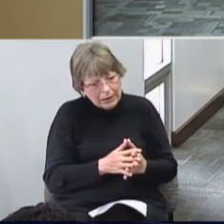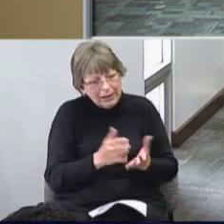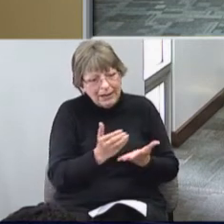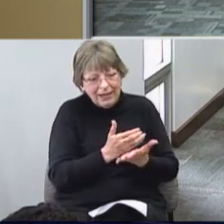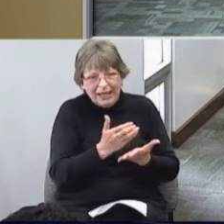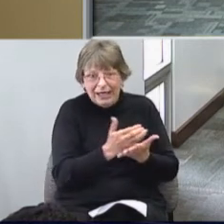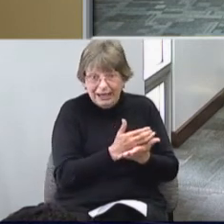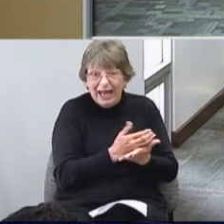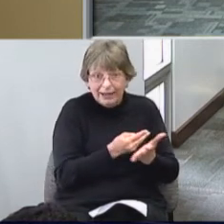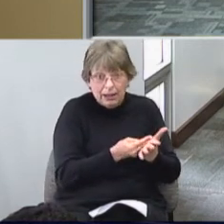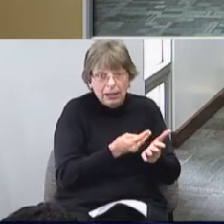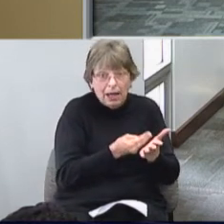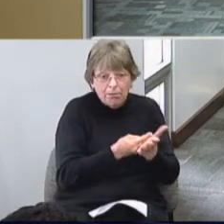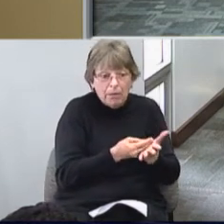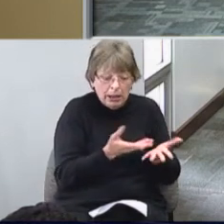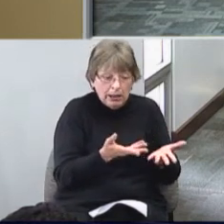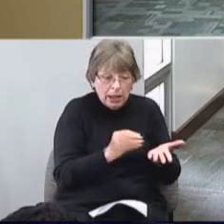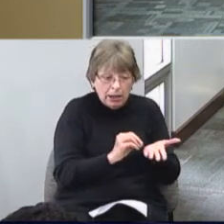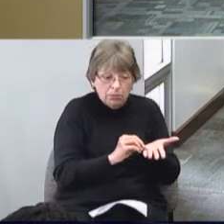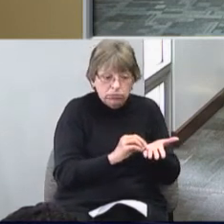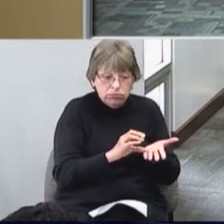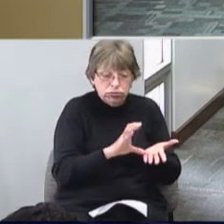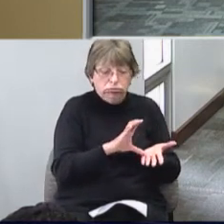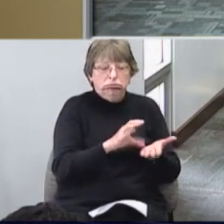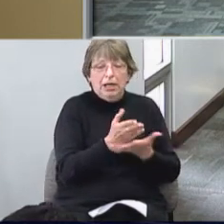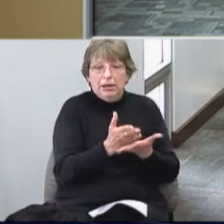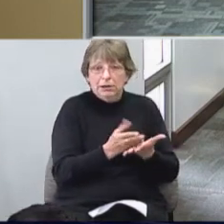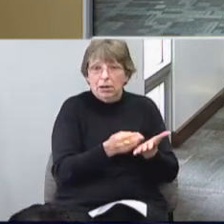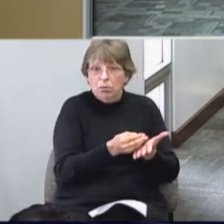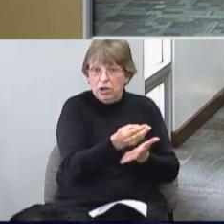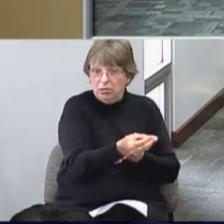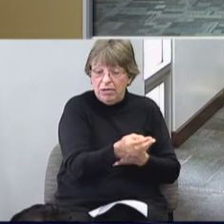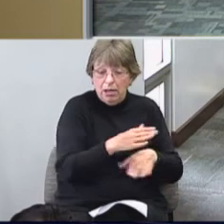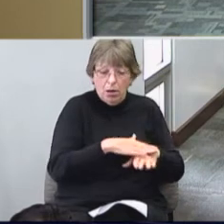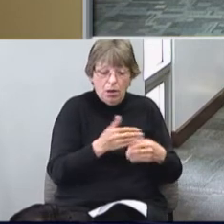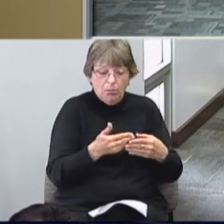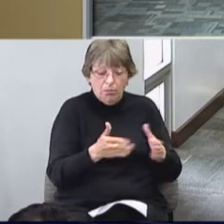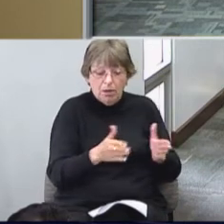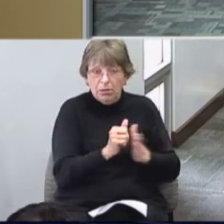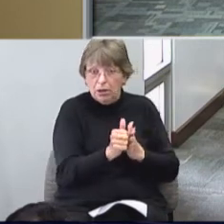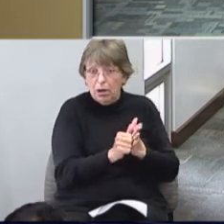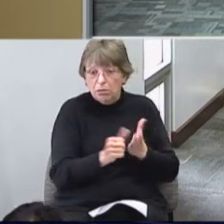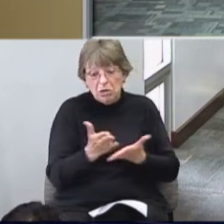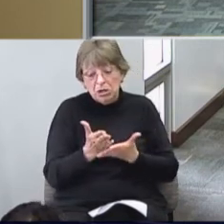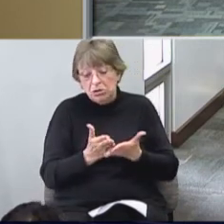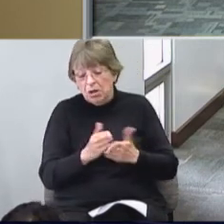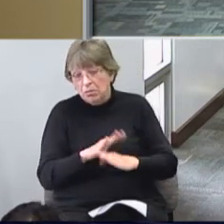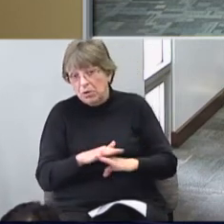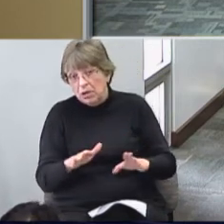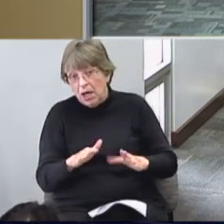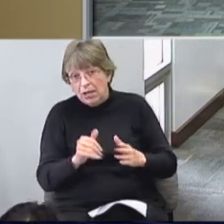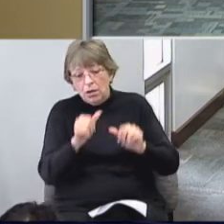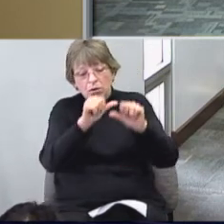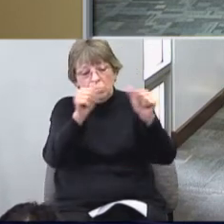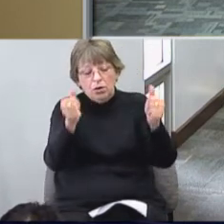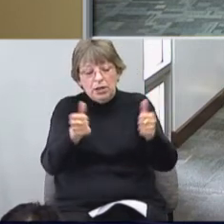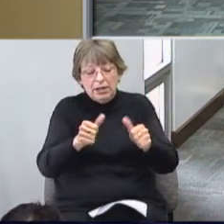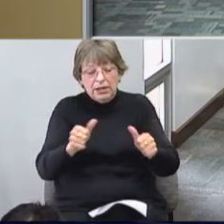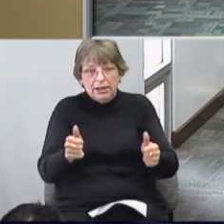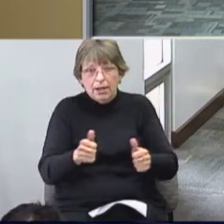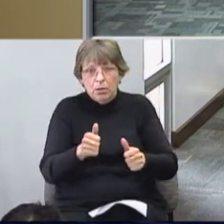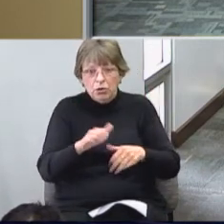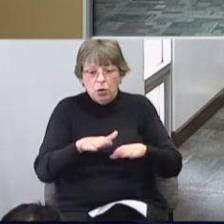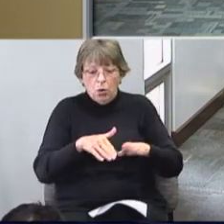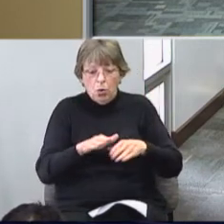over time, and some of it got spent on public art and some of it didn't. And so the sculpture walk